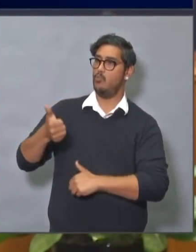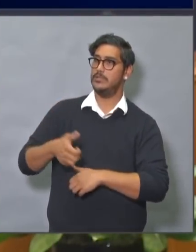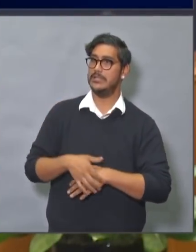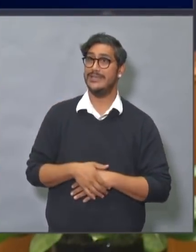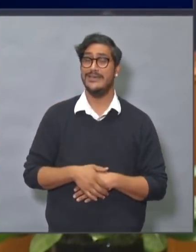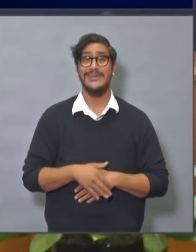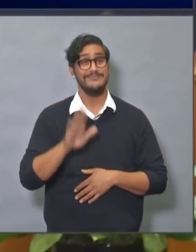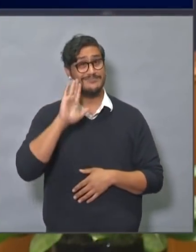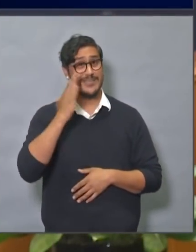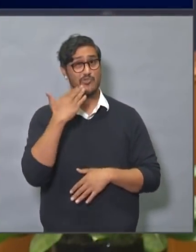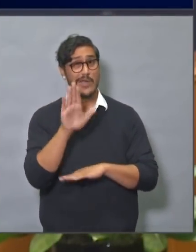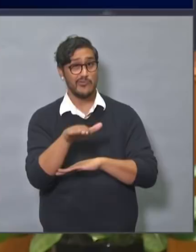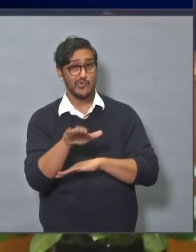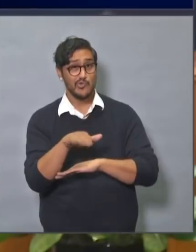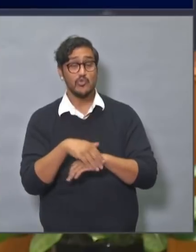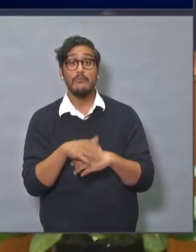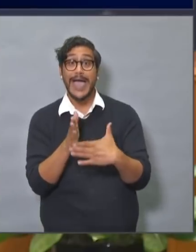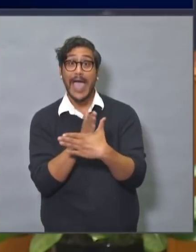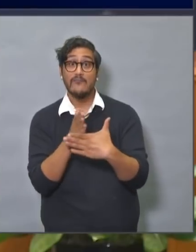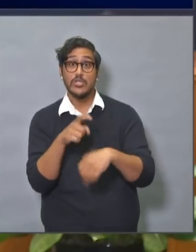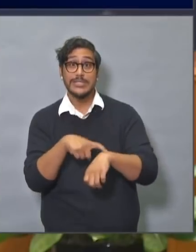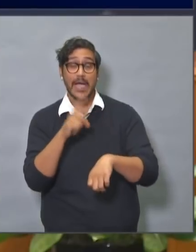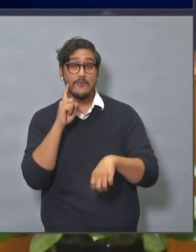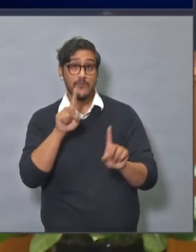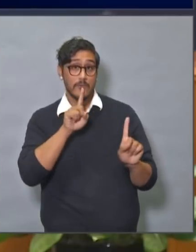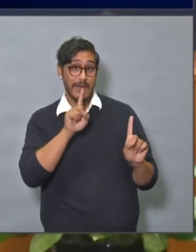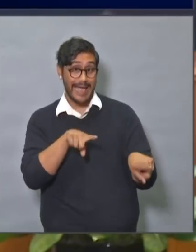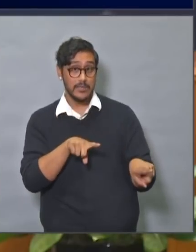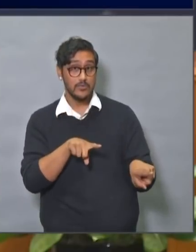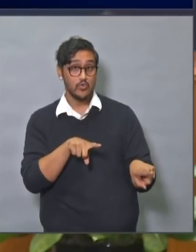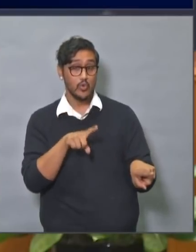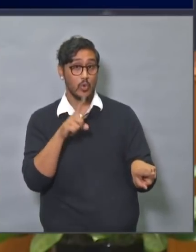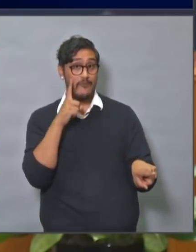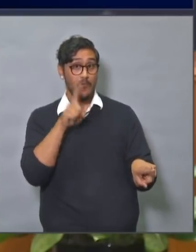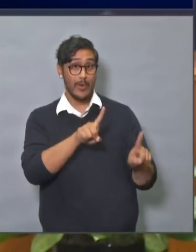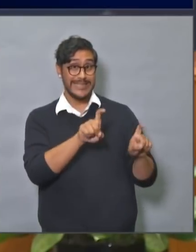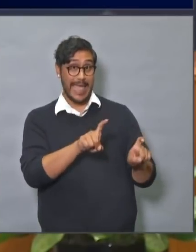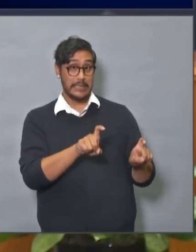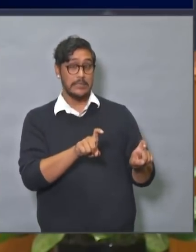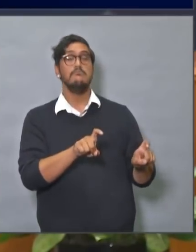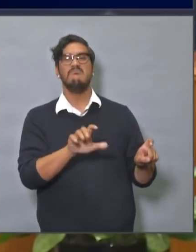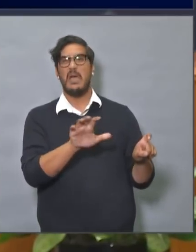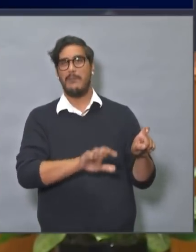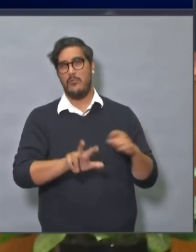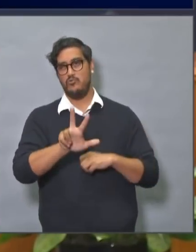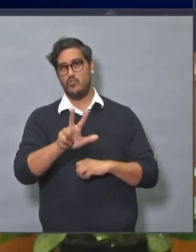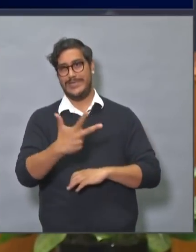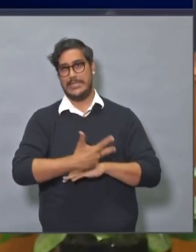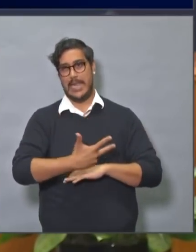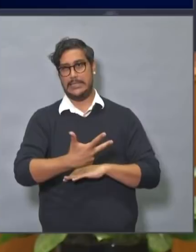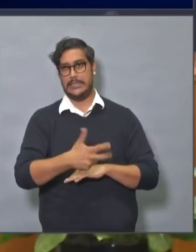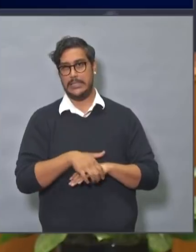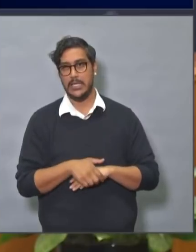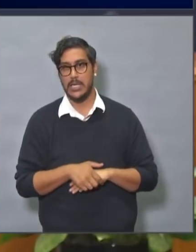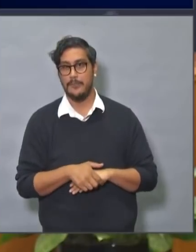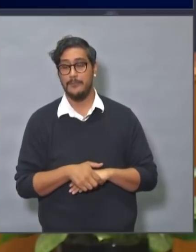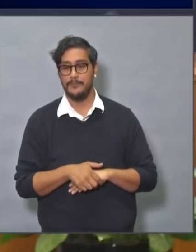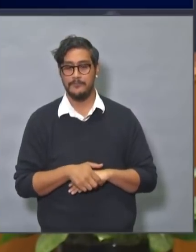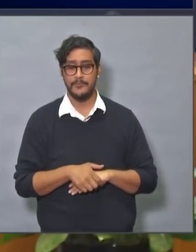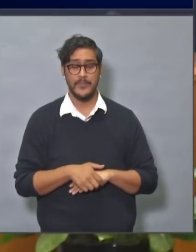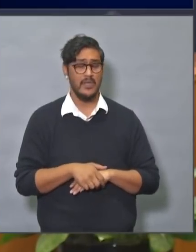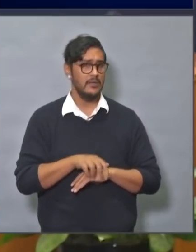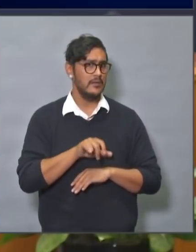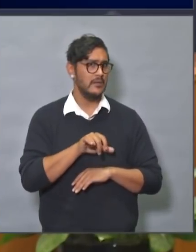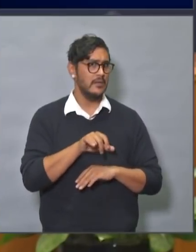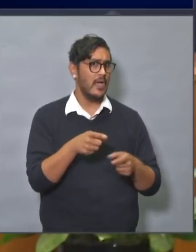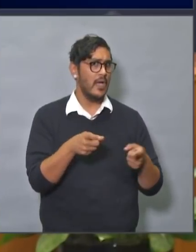afternoon. So the average turnaround time in the community-based testing sites is 3 days. If you have a certain